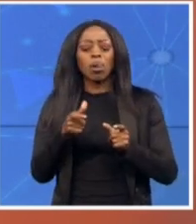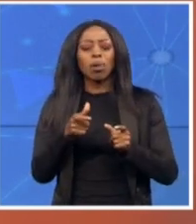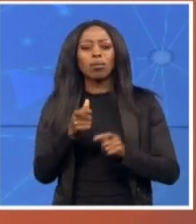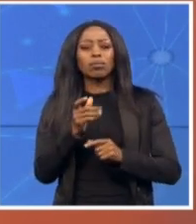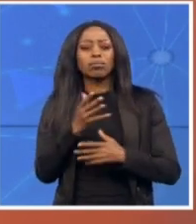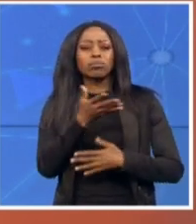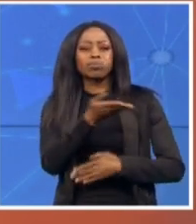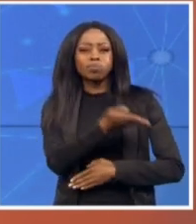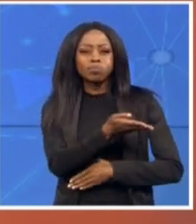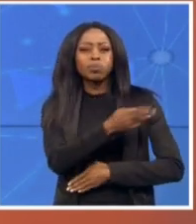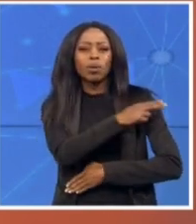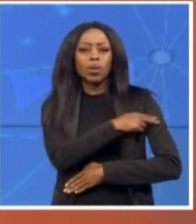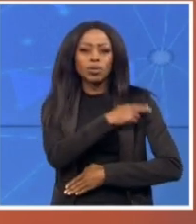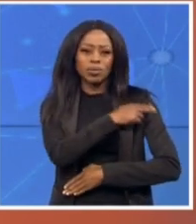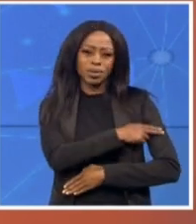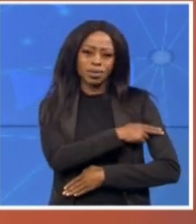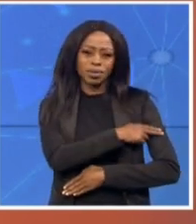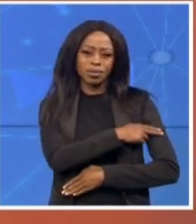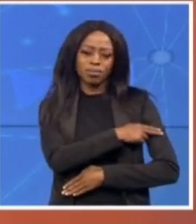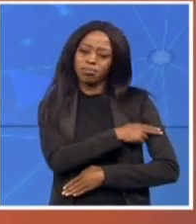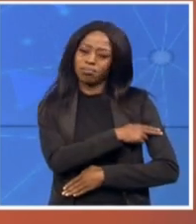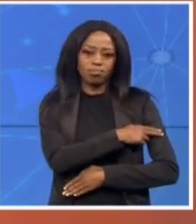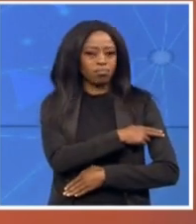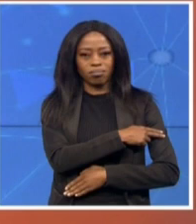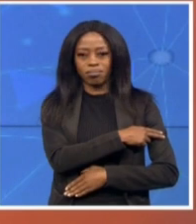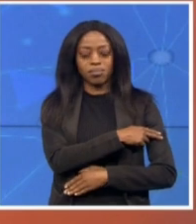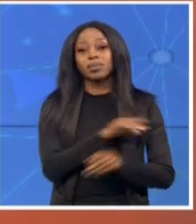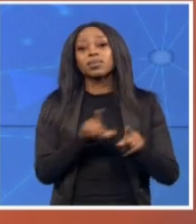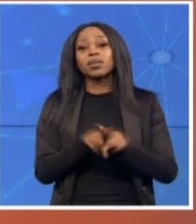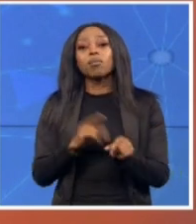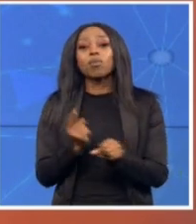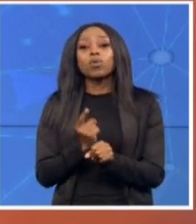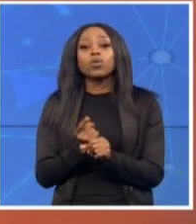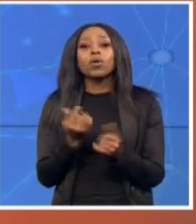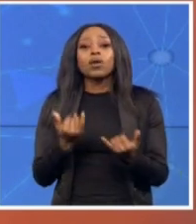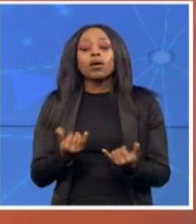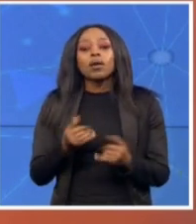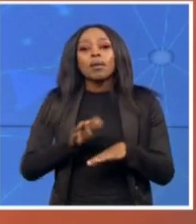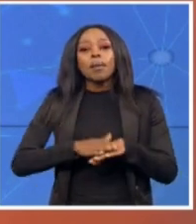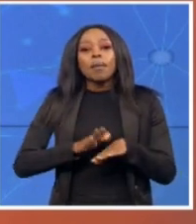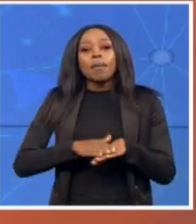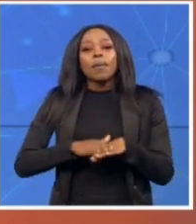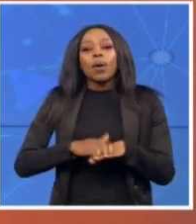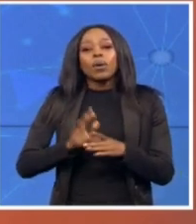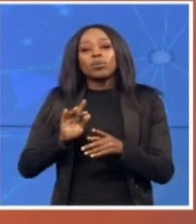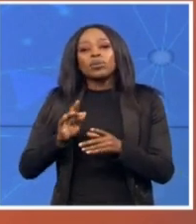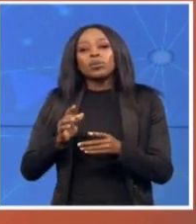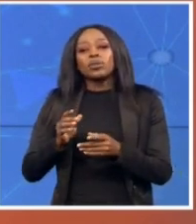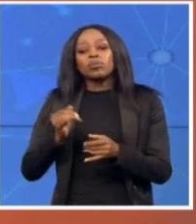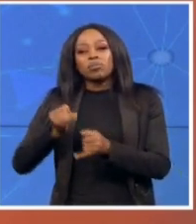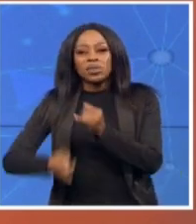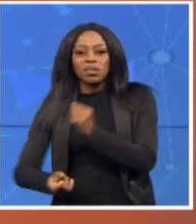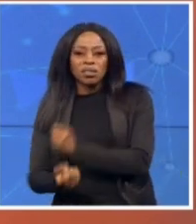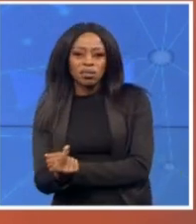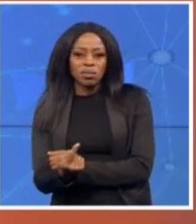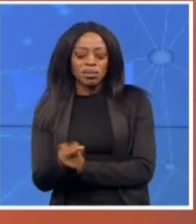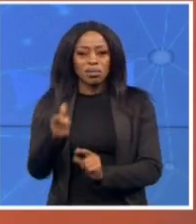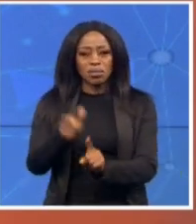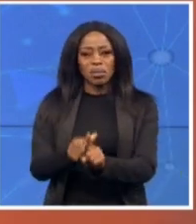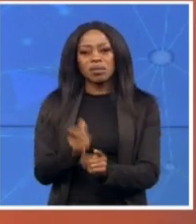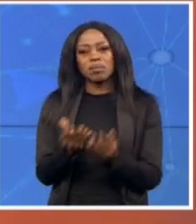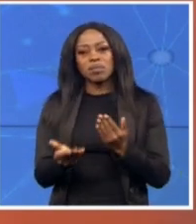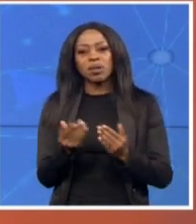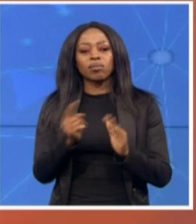the majority is about where it becomes incidental, where a person will have gone to the hospital for something else and